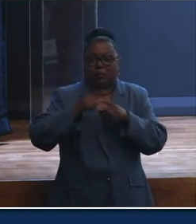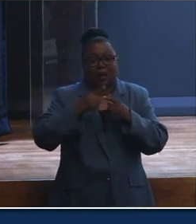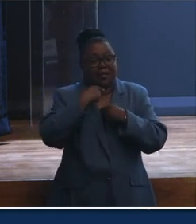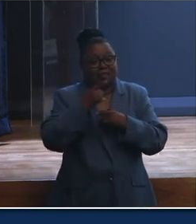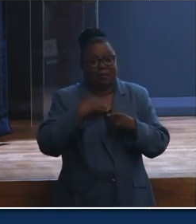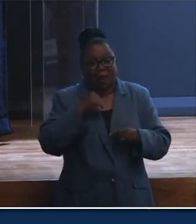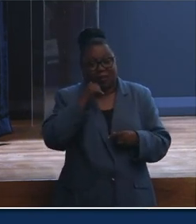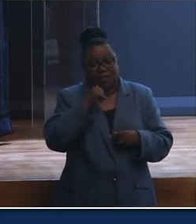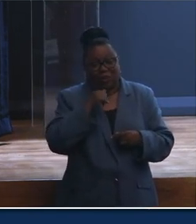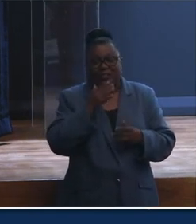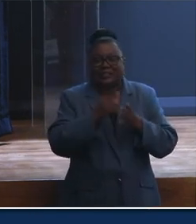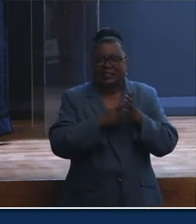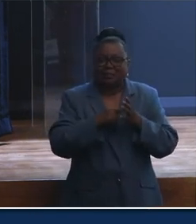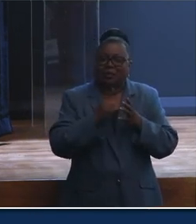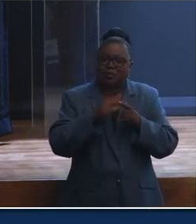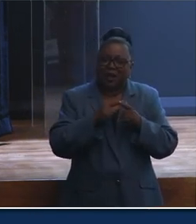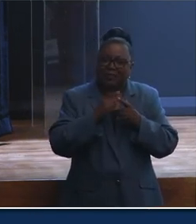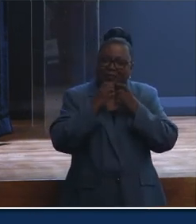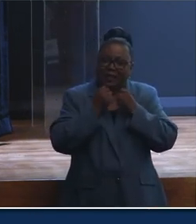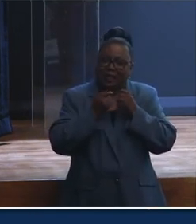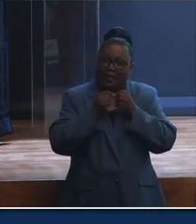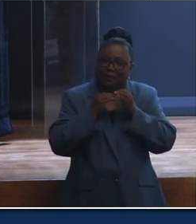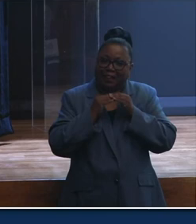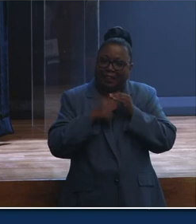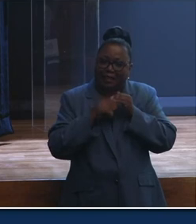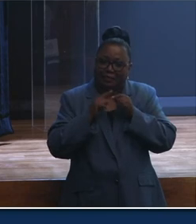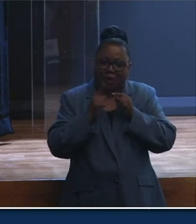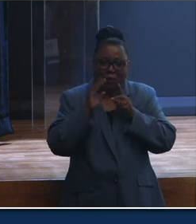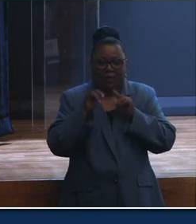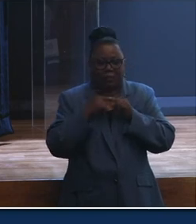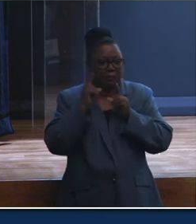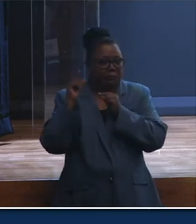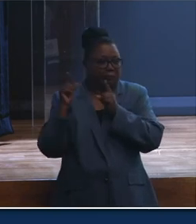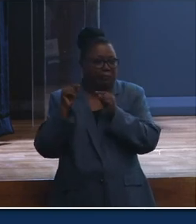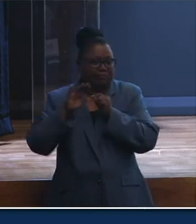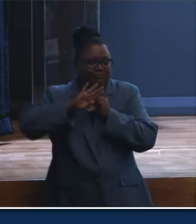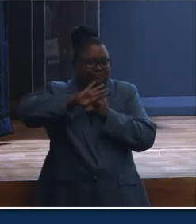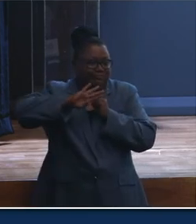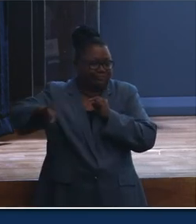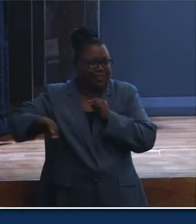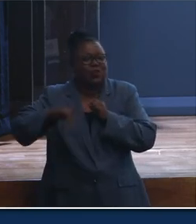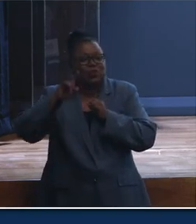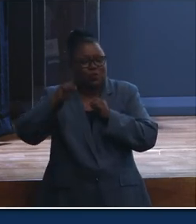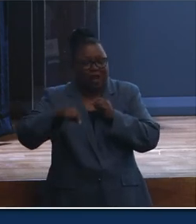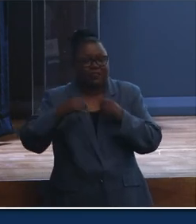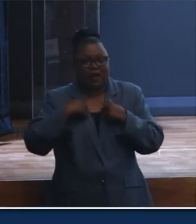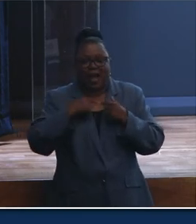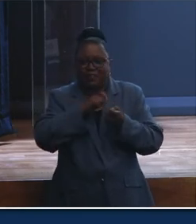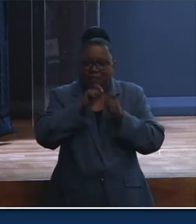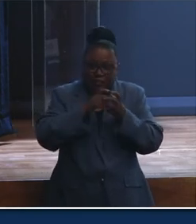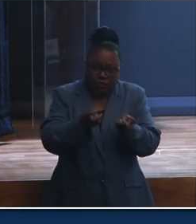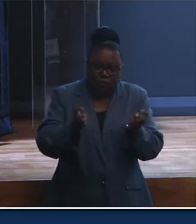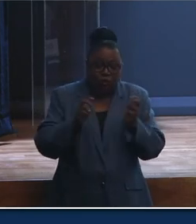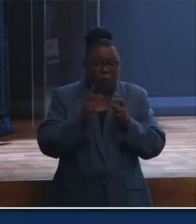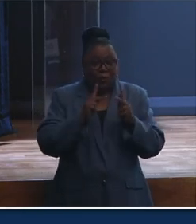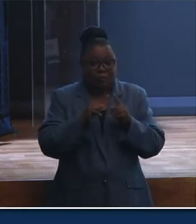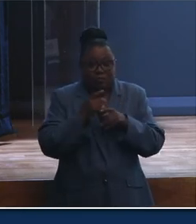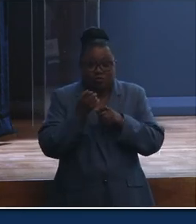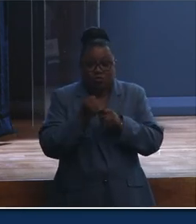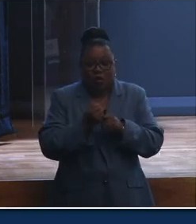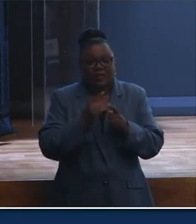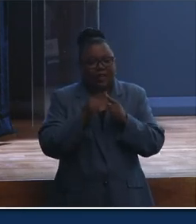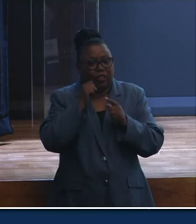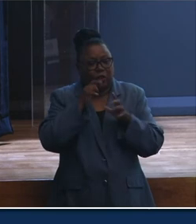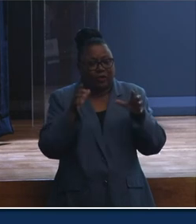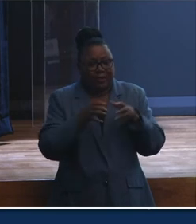would tell my girls, sometimes you have to care a little bit less about what other people think. Mm-hmm. you have to have a circle that you trust. And I always get the